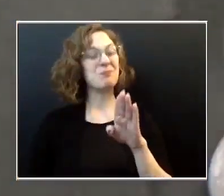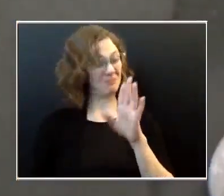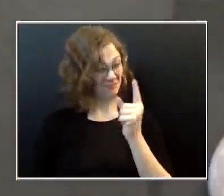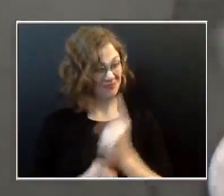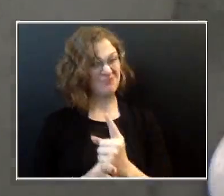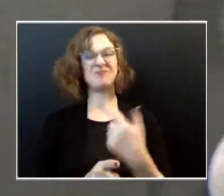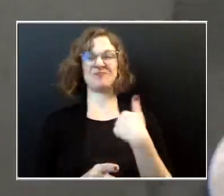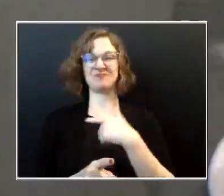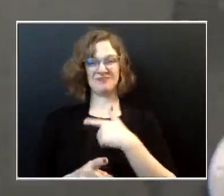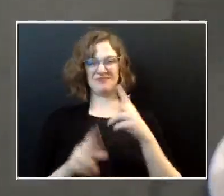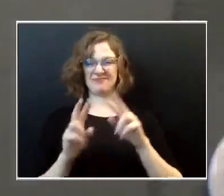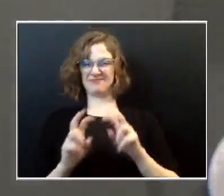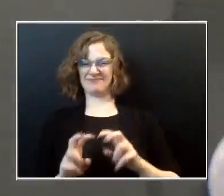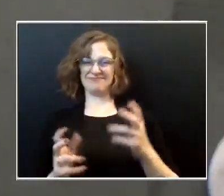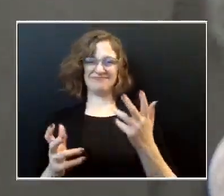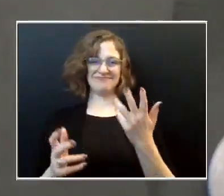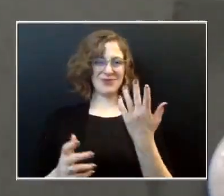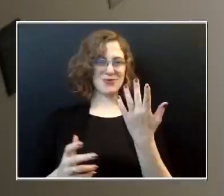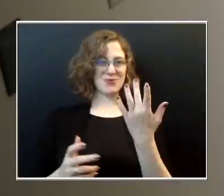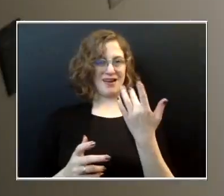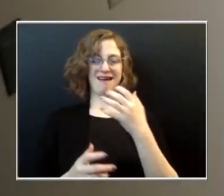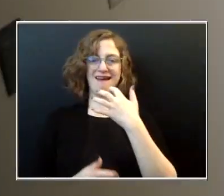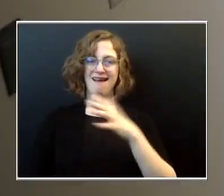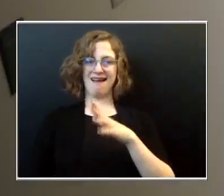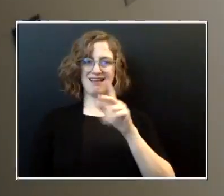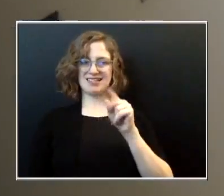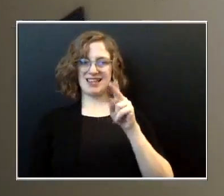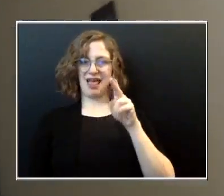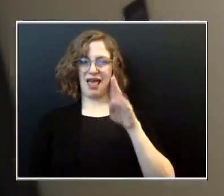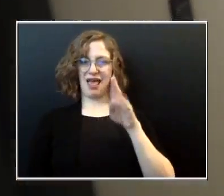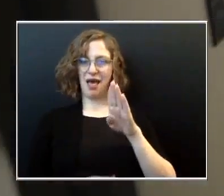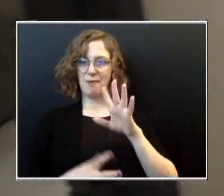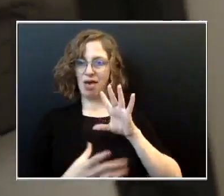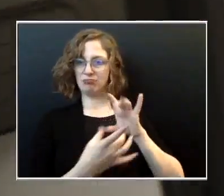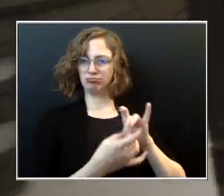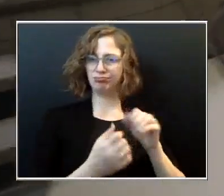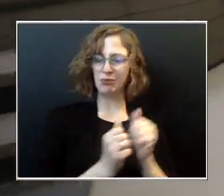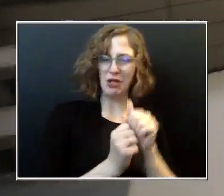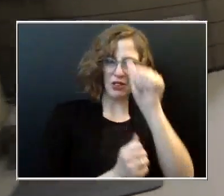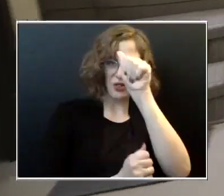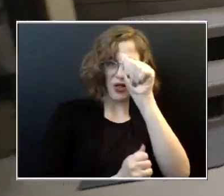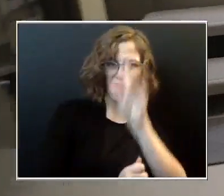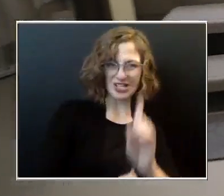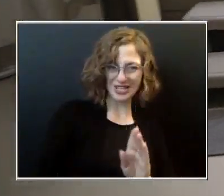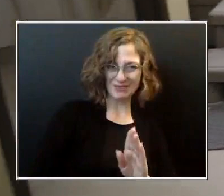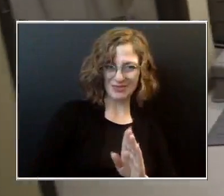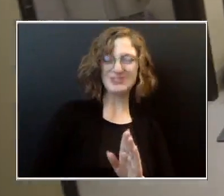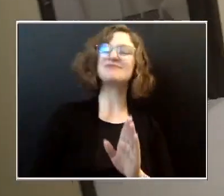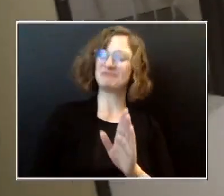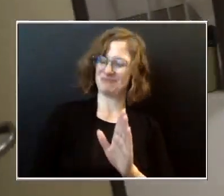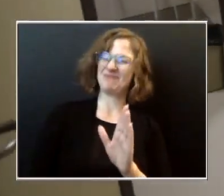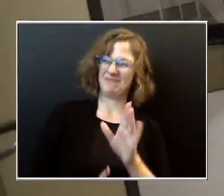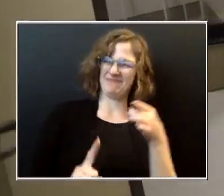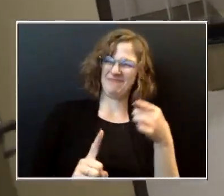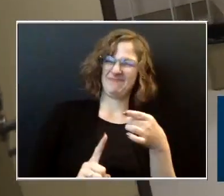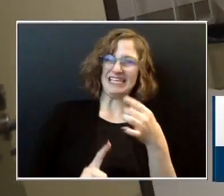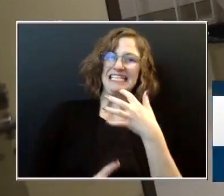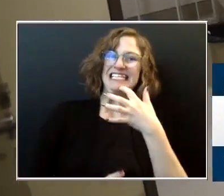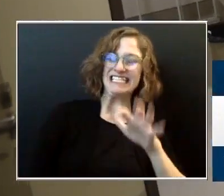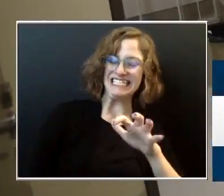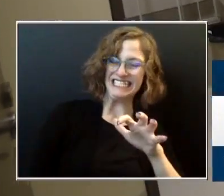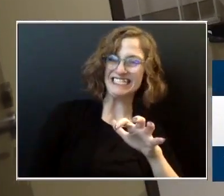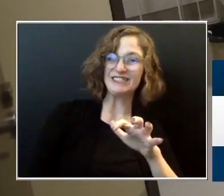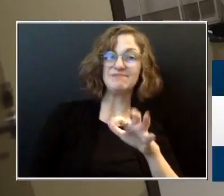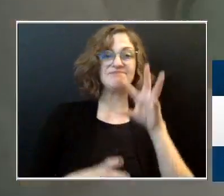Alzheimer's. And here's a clue. It's in the heat. Inside a lab, next to some gym equipment and a